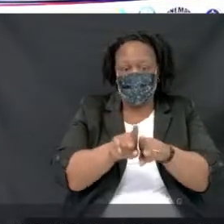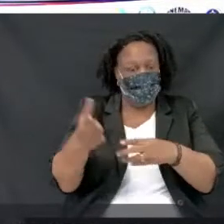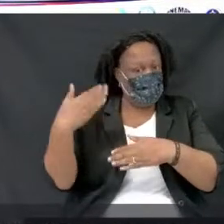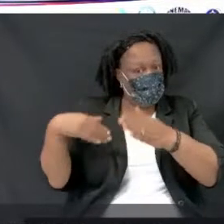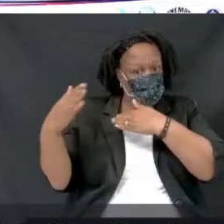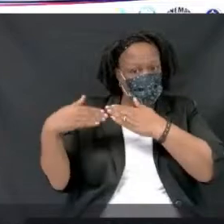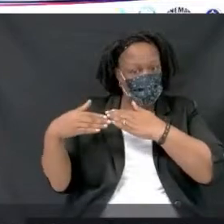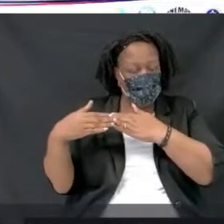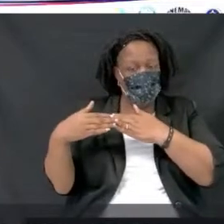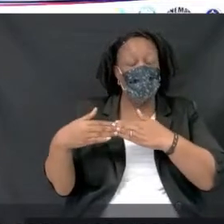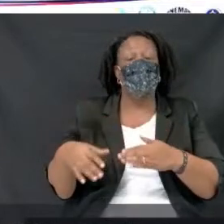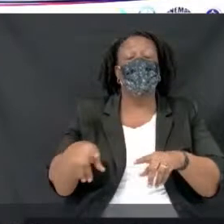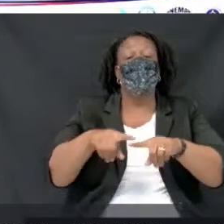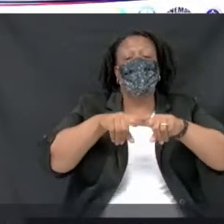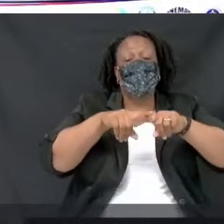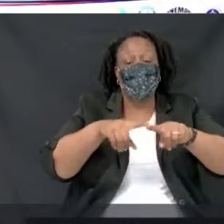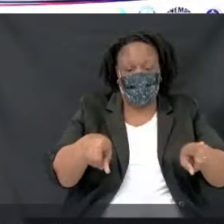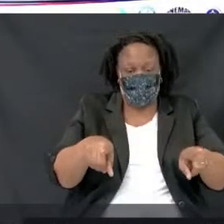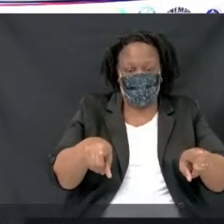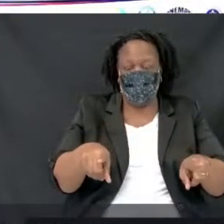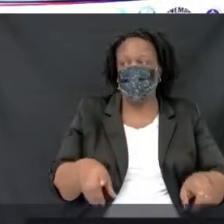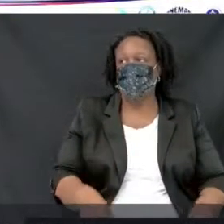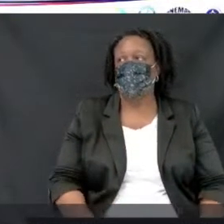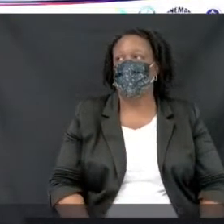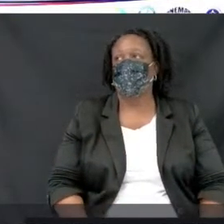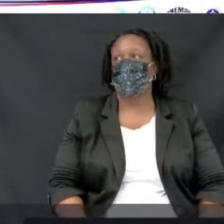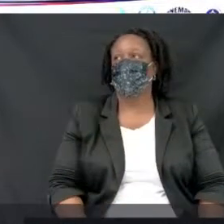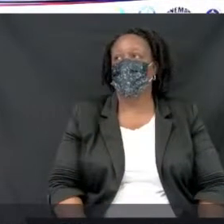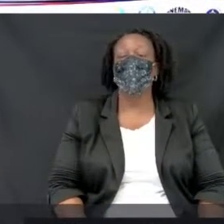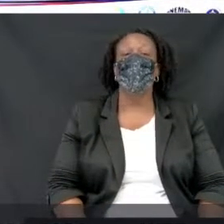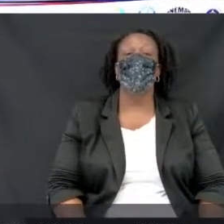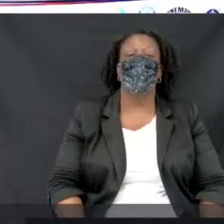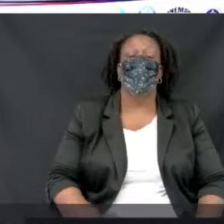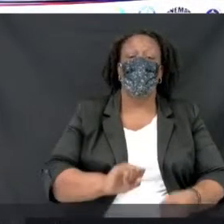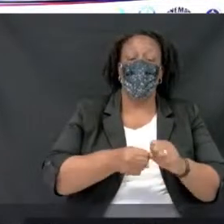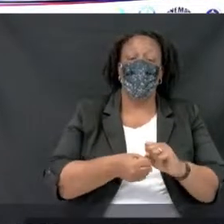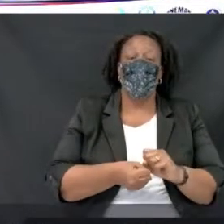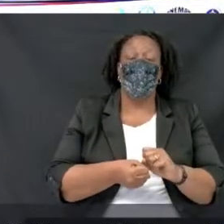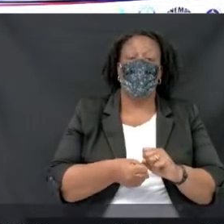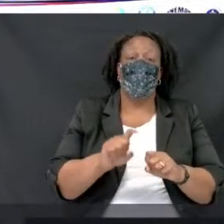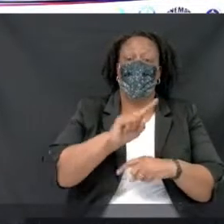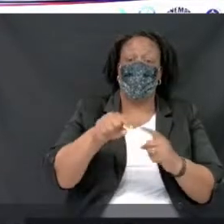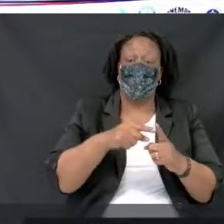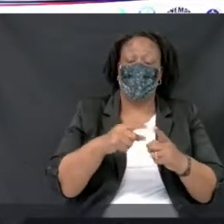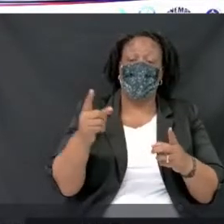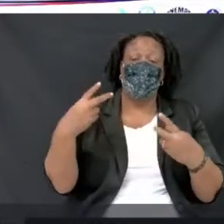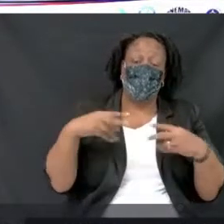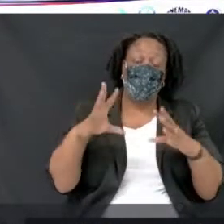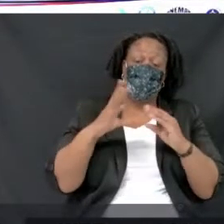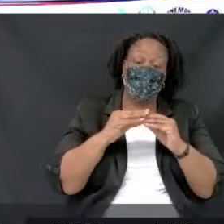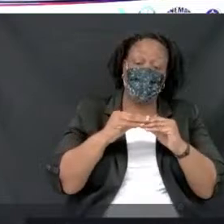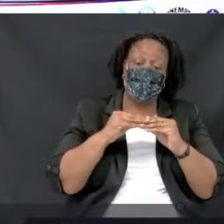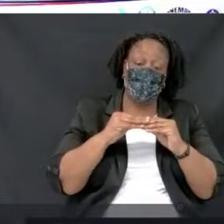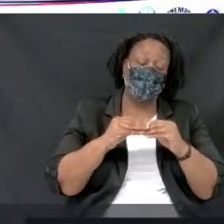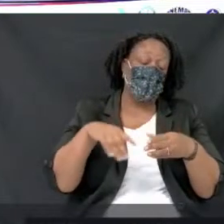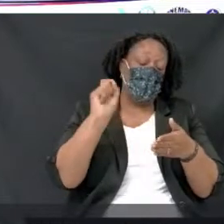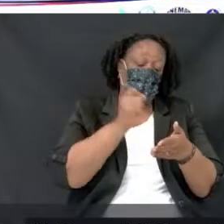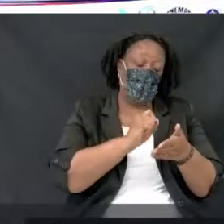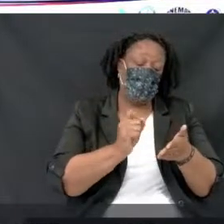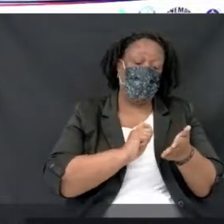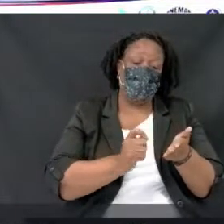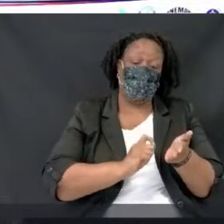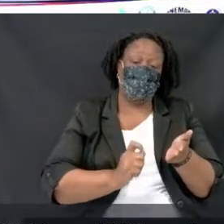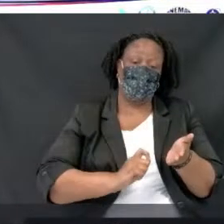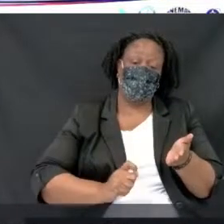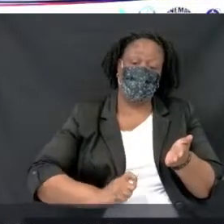of approval is consistent with the minutes of each meeting and the recordings of each meetings that we have reviewed for